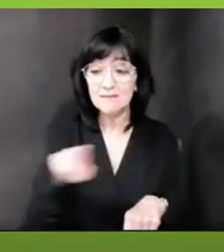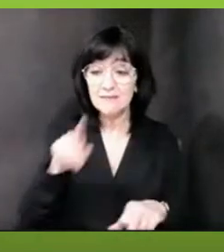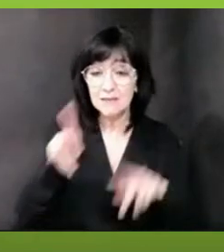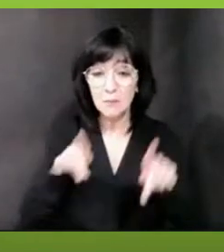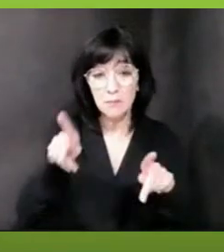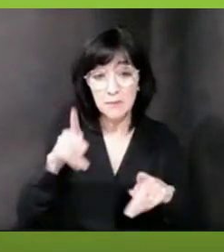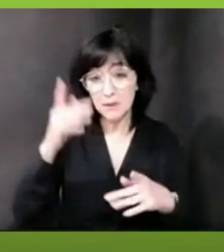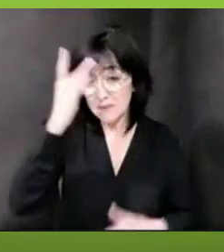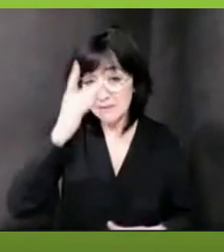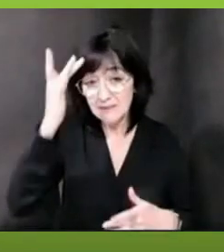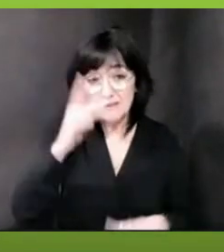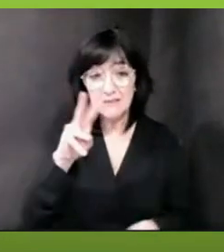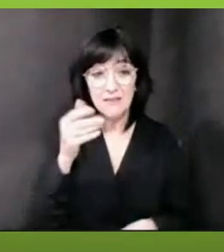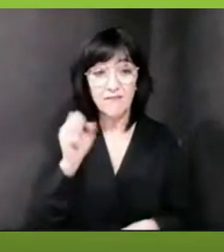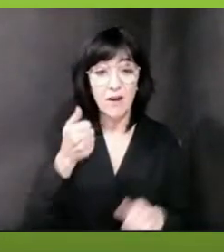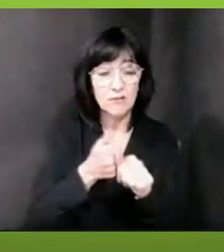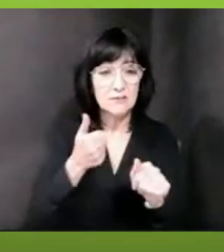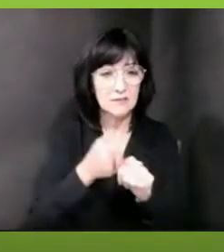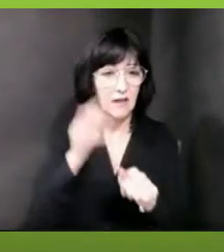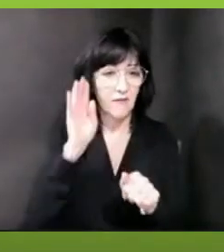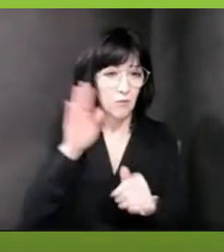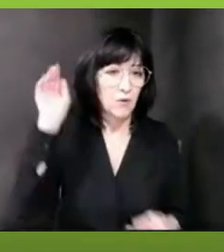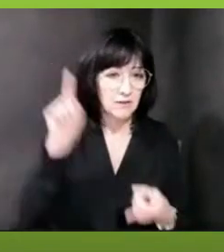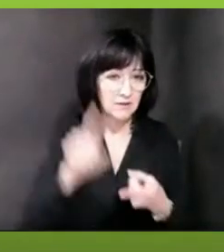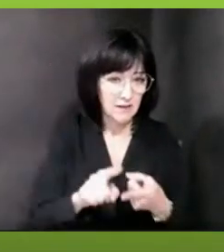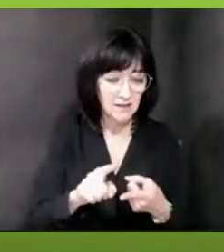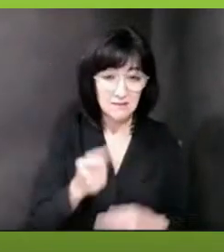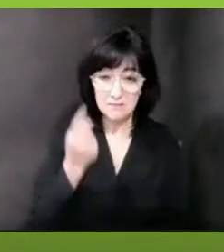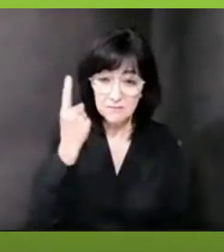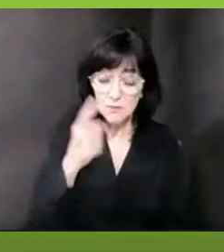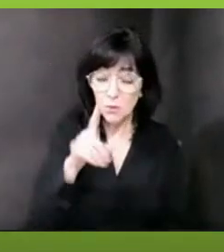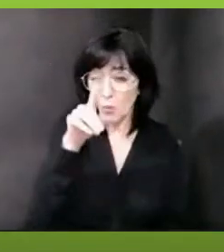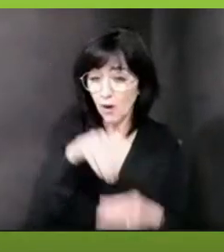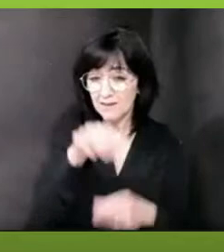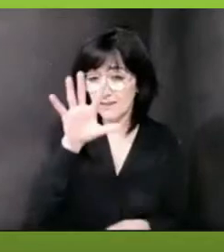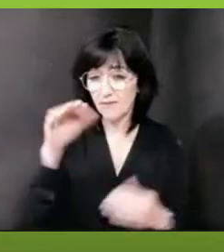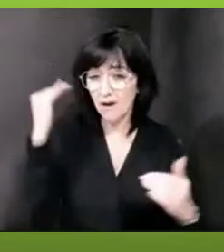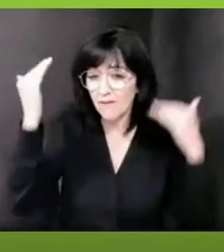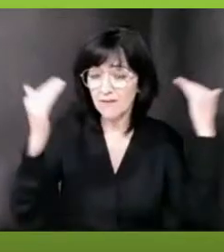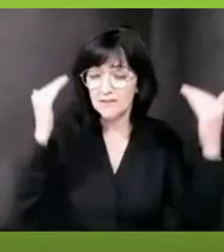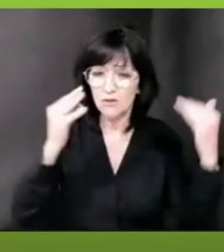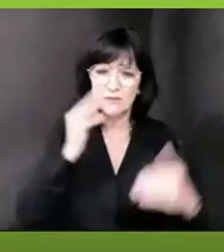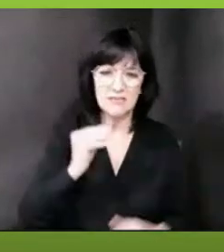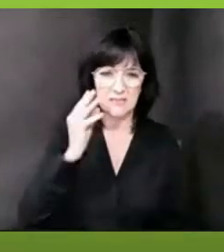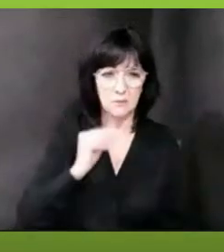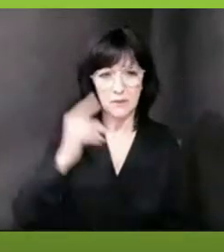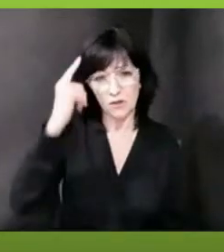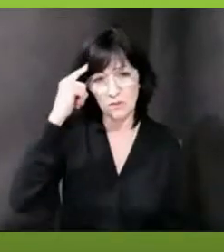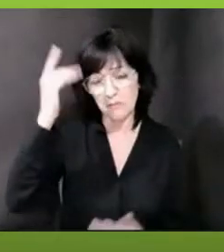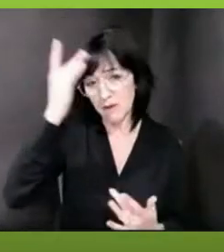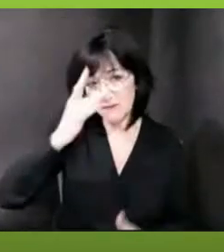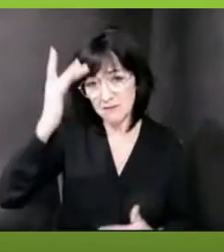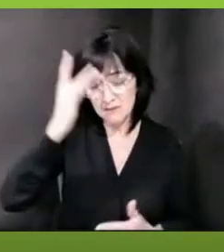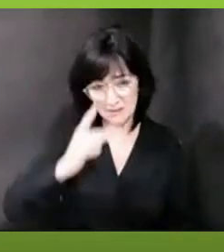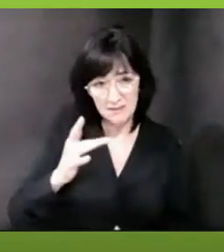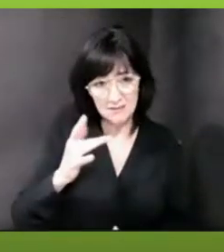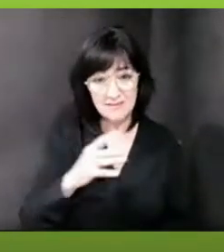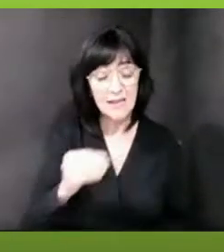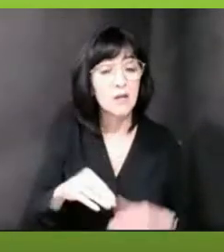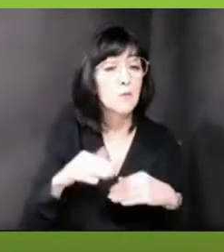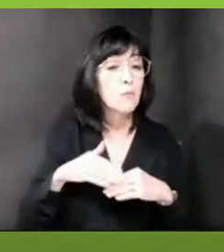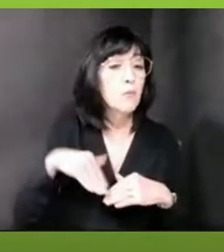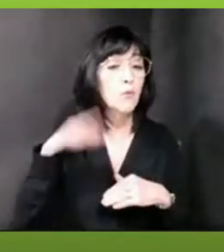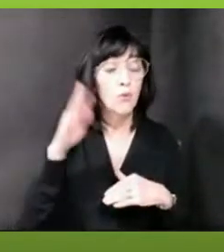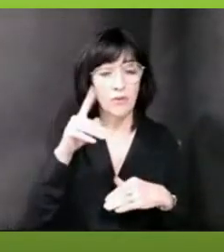year, 1 in 5 US adults experience mental illness. And in Delaware, more than 1 in 5 of our children struggle